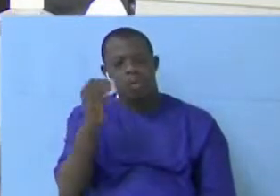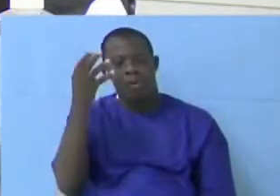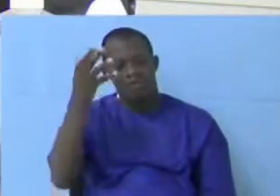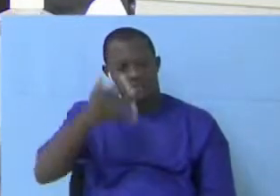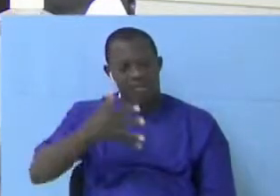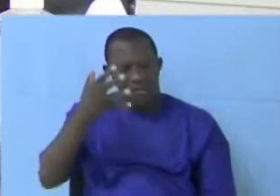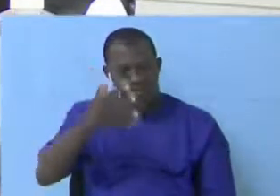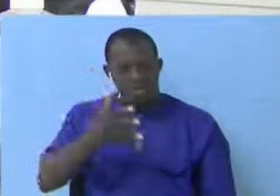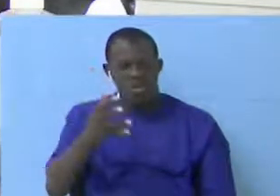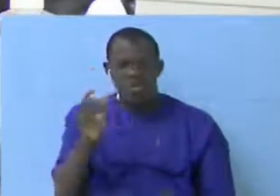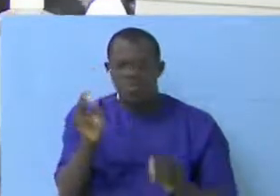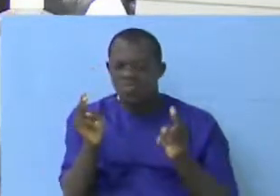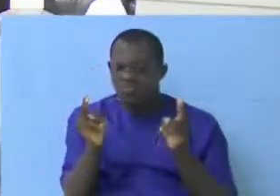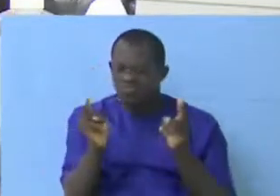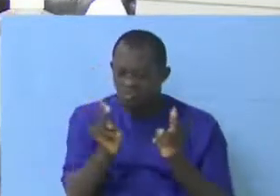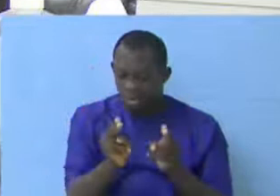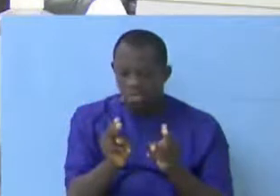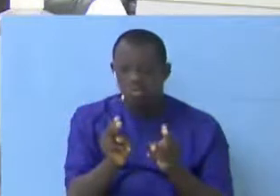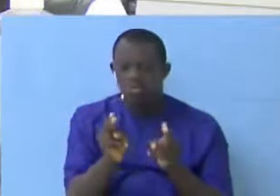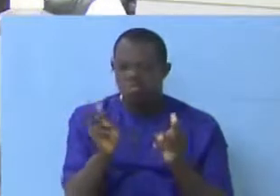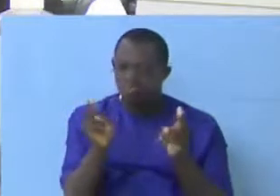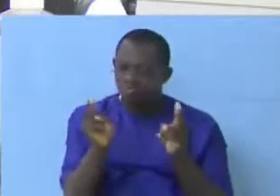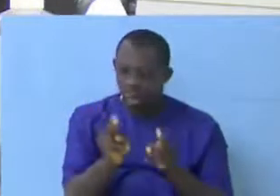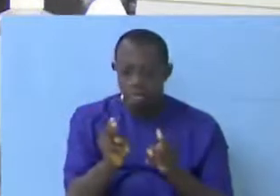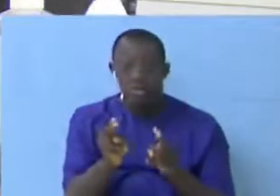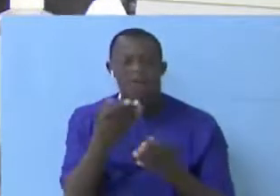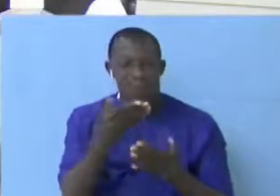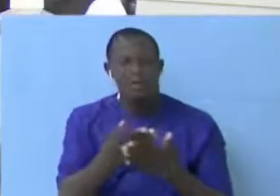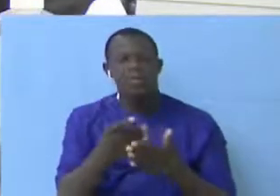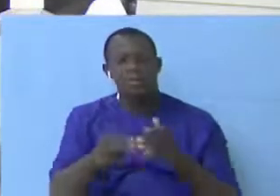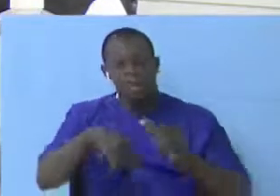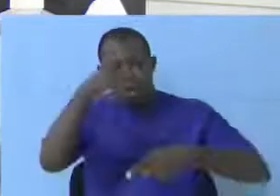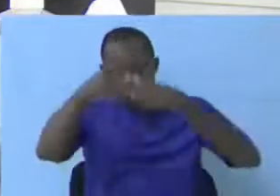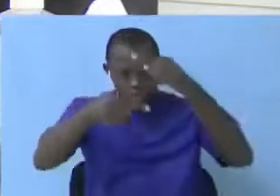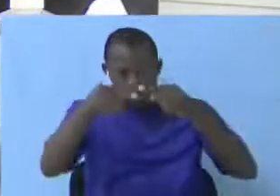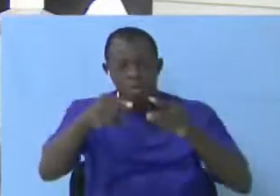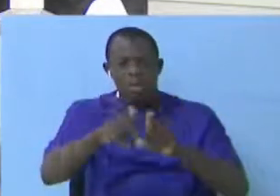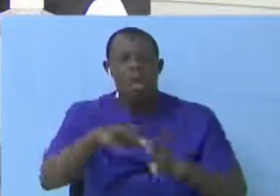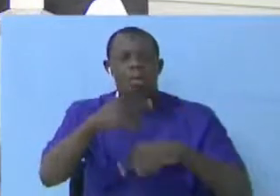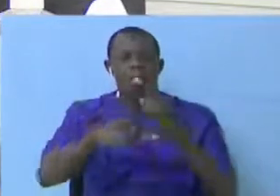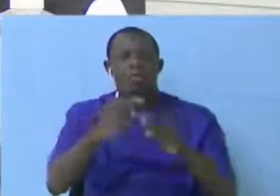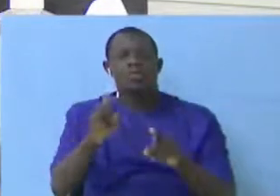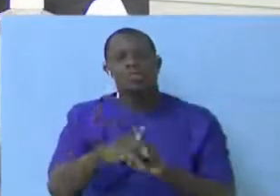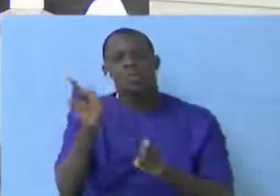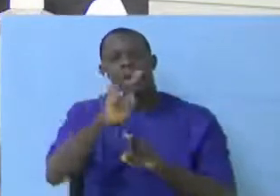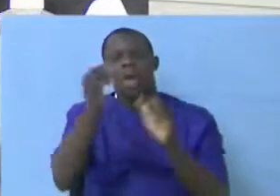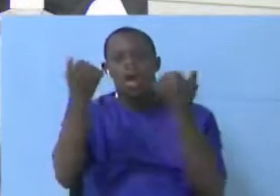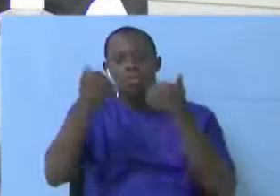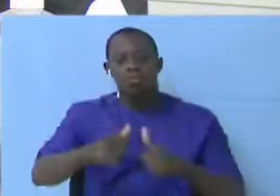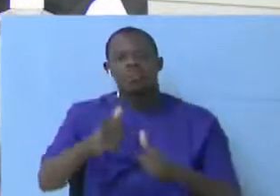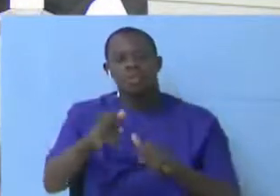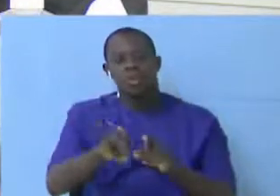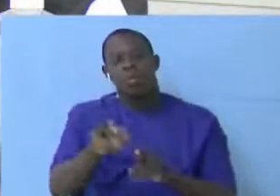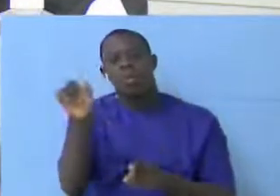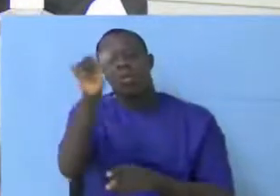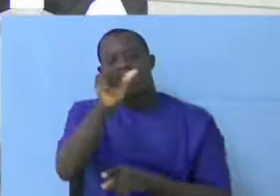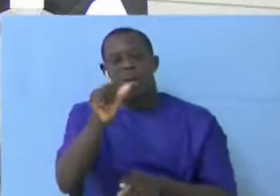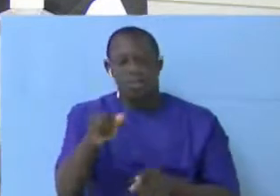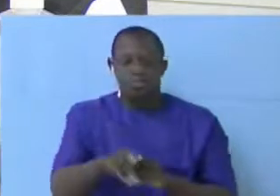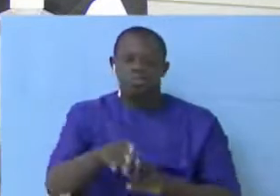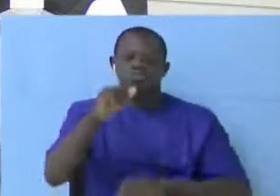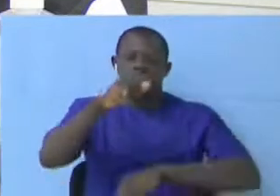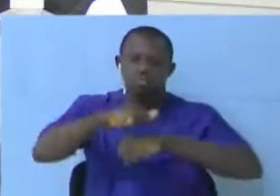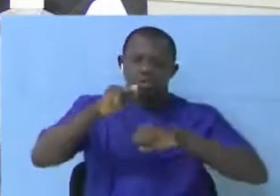as a result. Very, very briefly, yeah? So I left the Yasutiandi. Coming Kumi and go at December